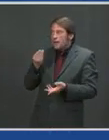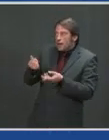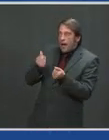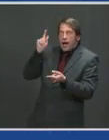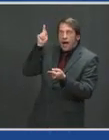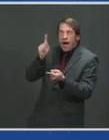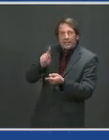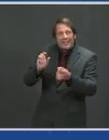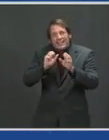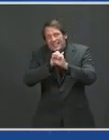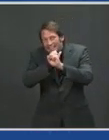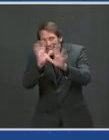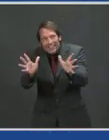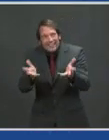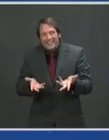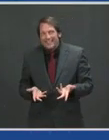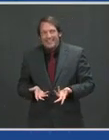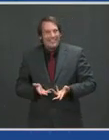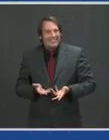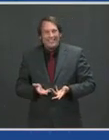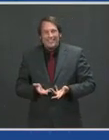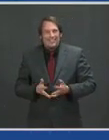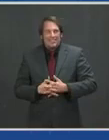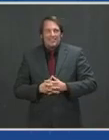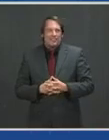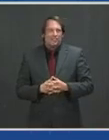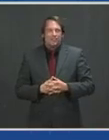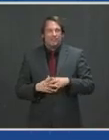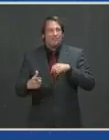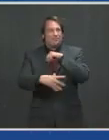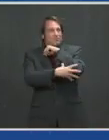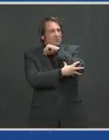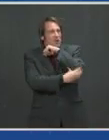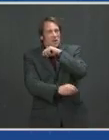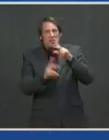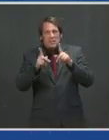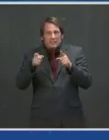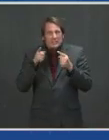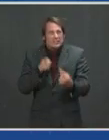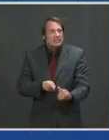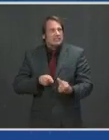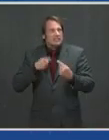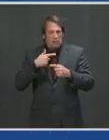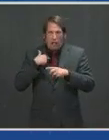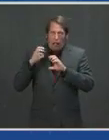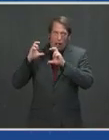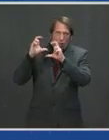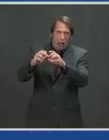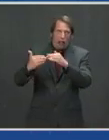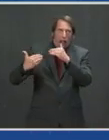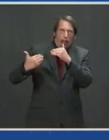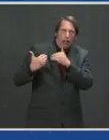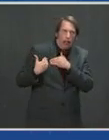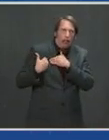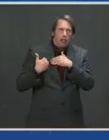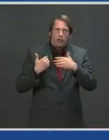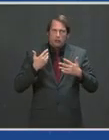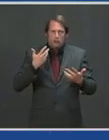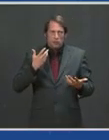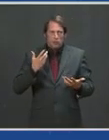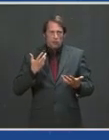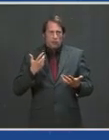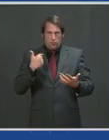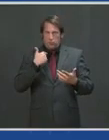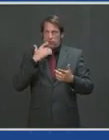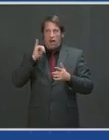wage earners. I didn't hear anybody hollering in this recovery, the so-called before I became president, this